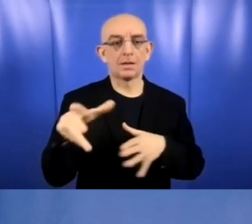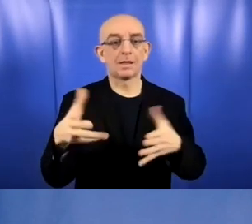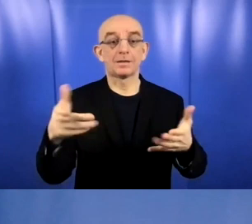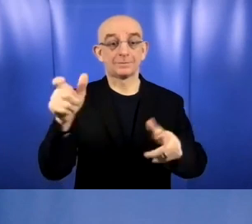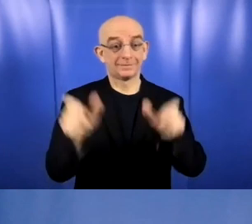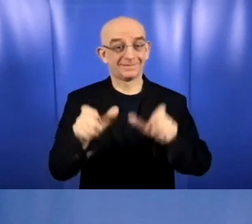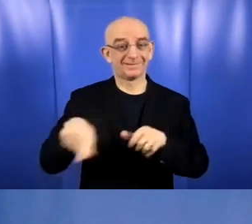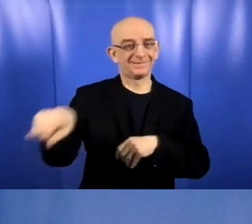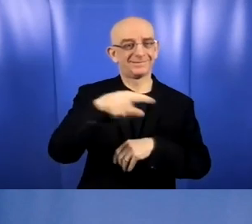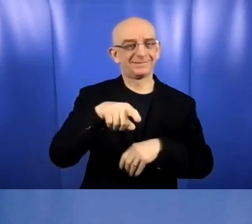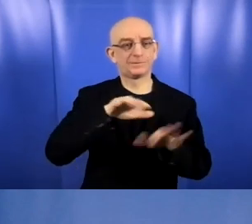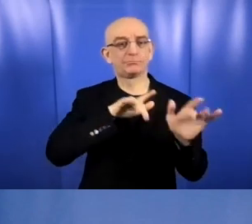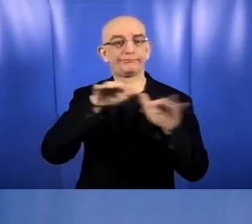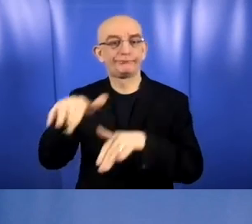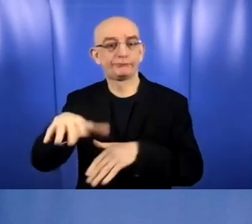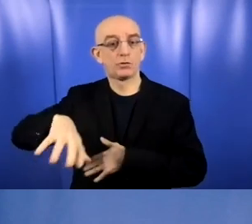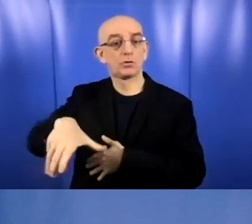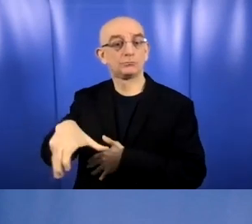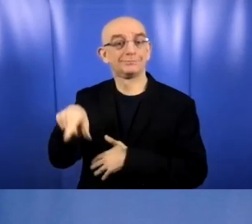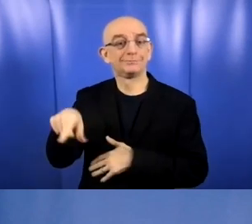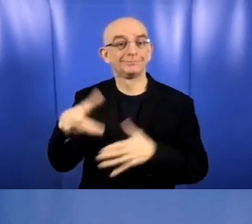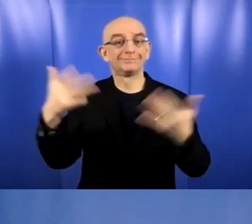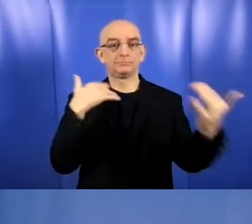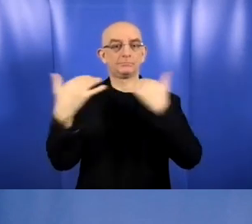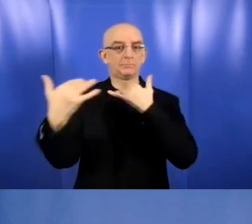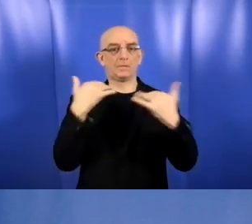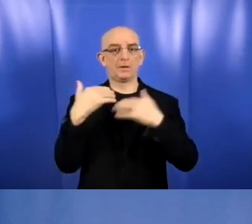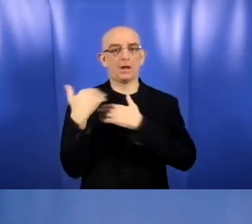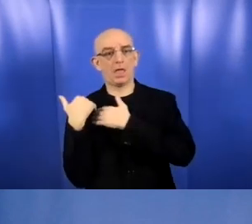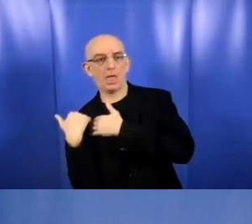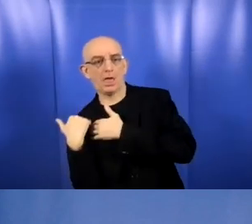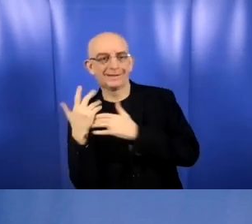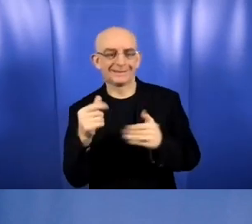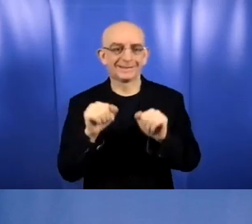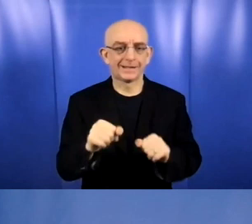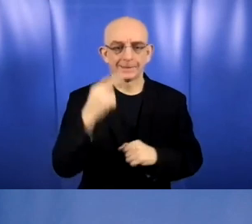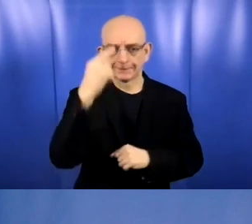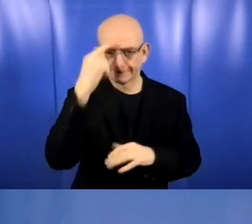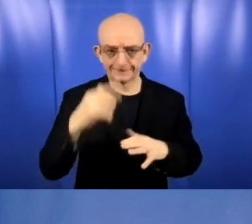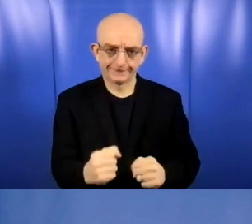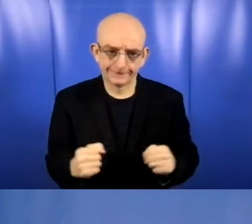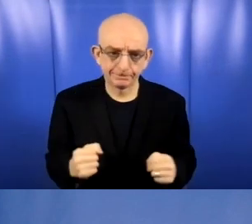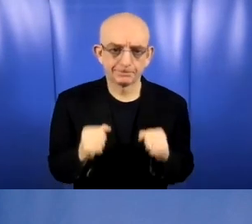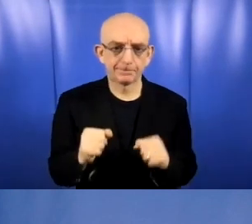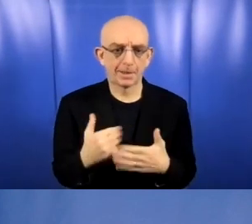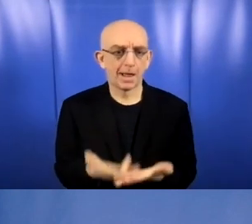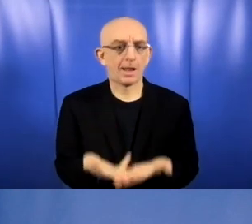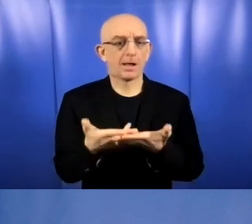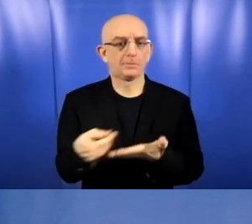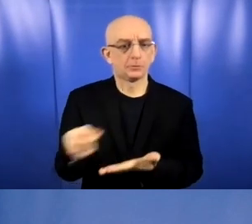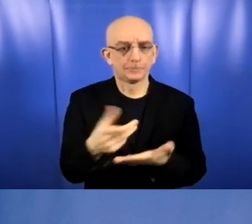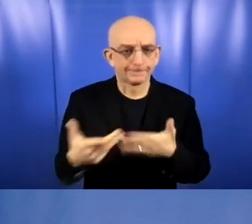dignity, that they were taken from the 2016 New York Declaration, which had been adopted by the UN General